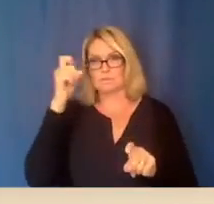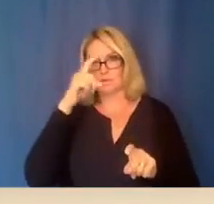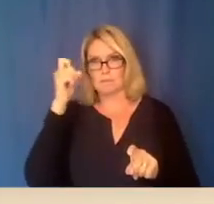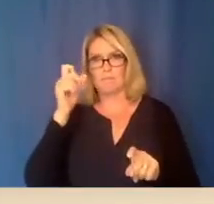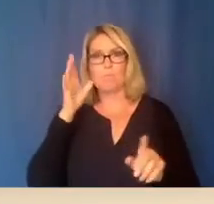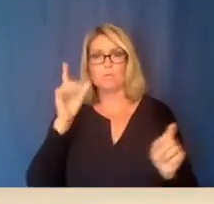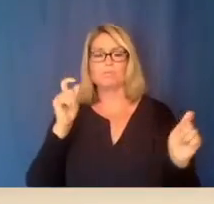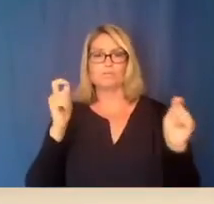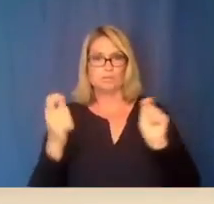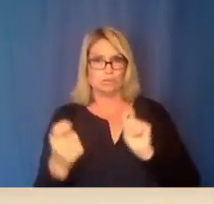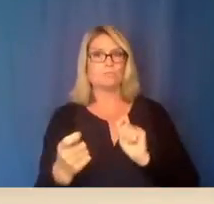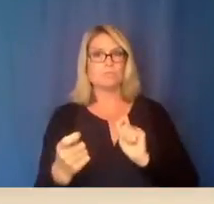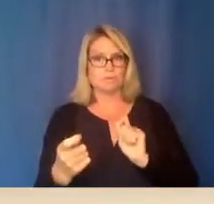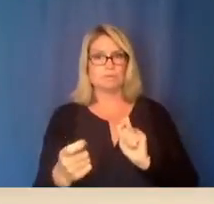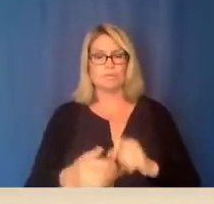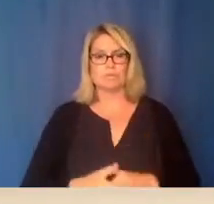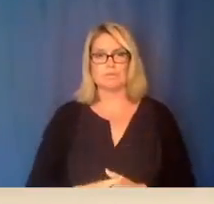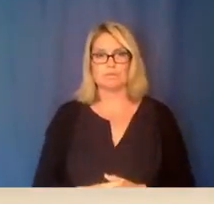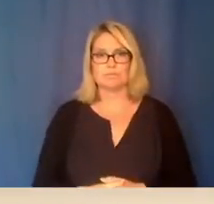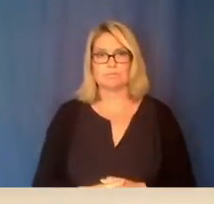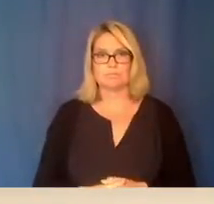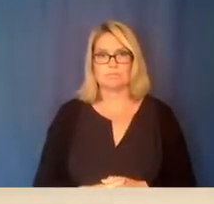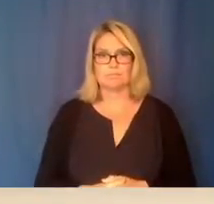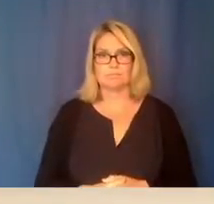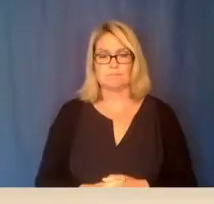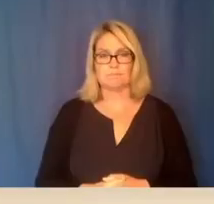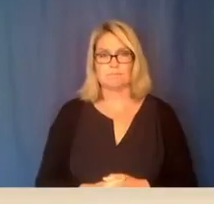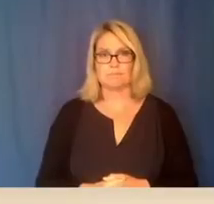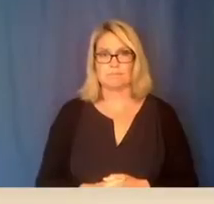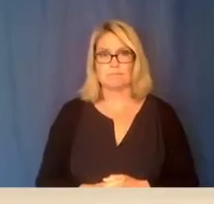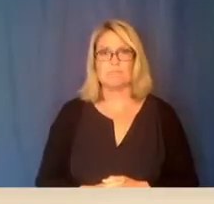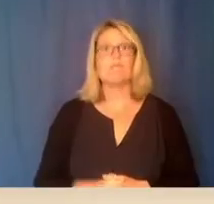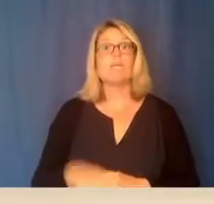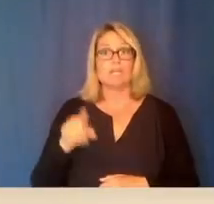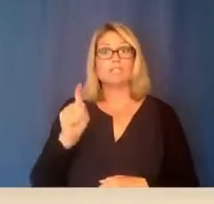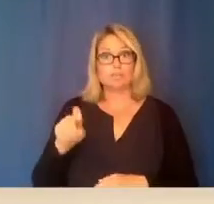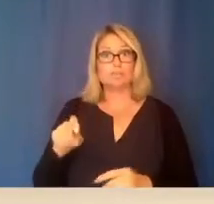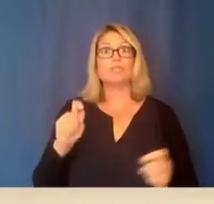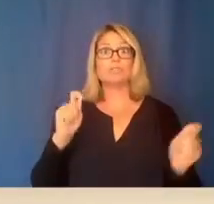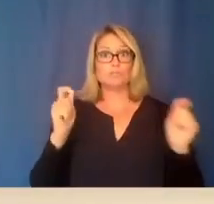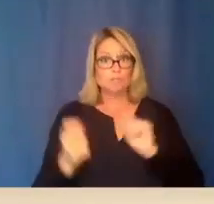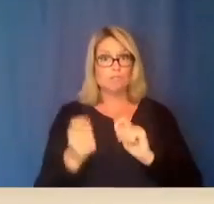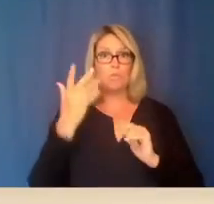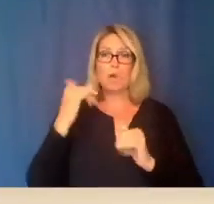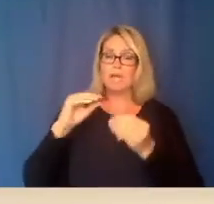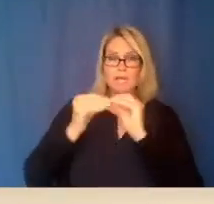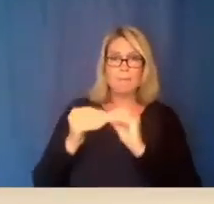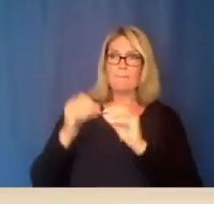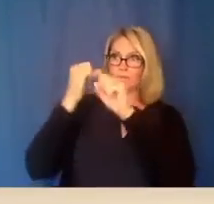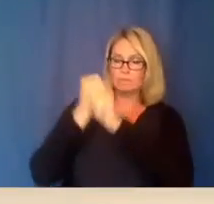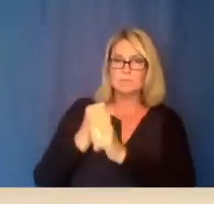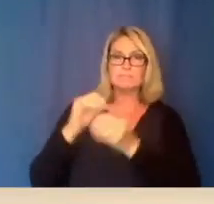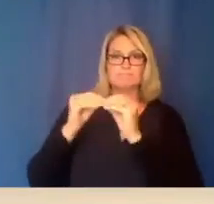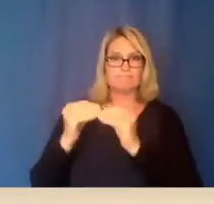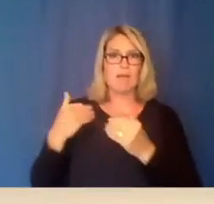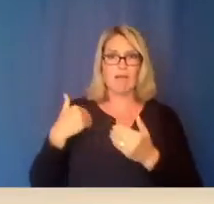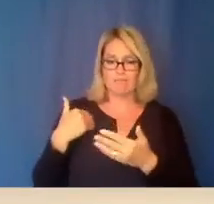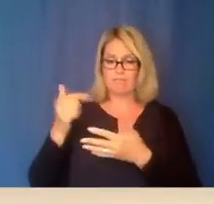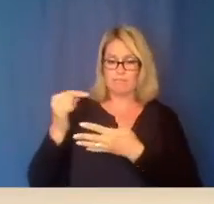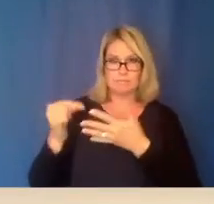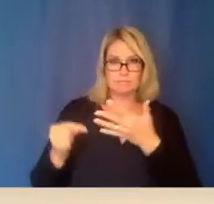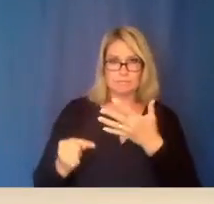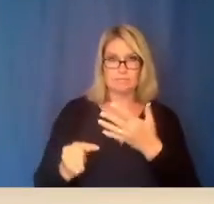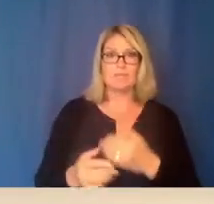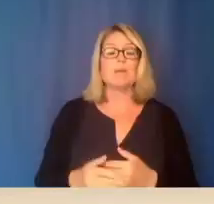that and we should base that, and it should evolve as we base it on the epidemiology. And we know that people